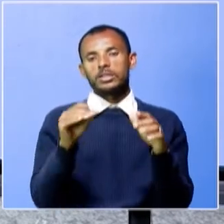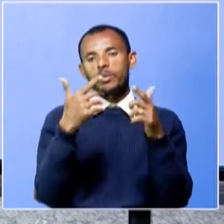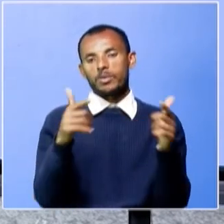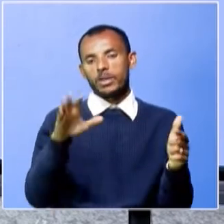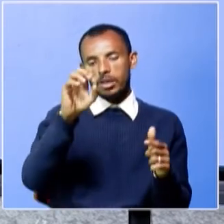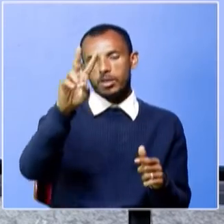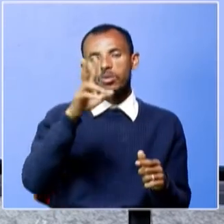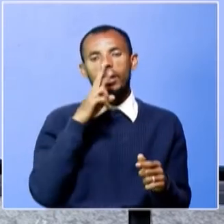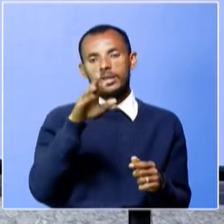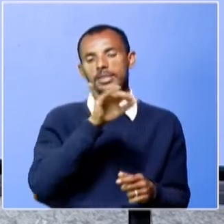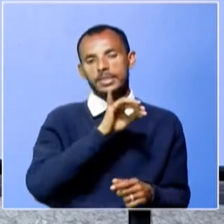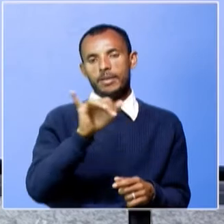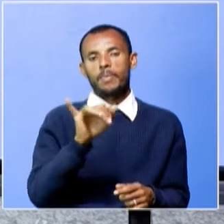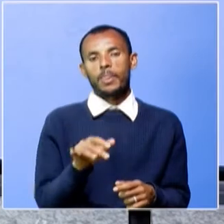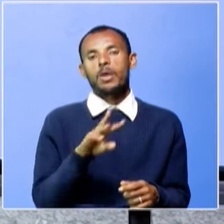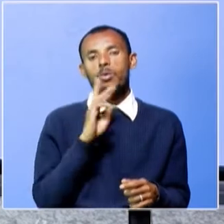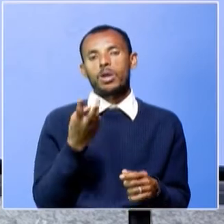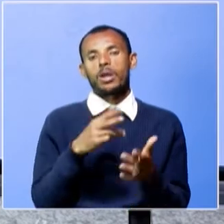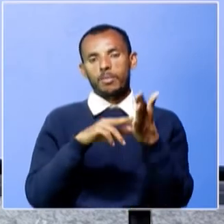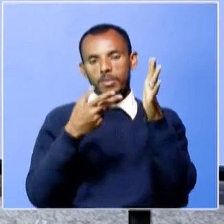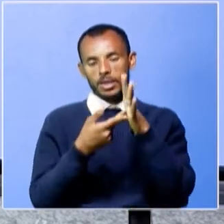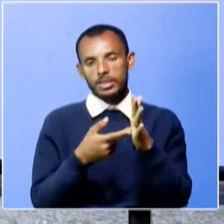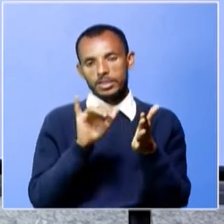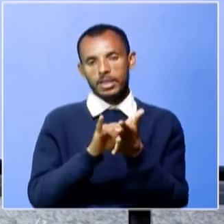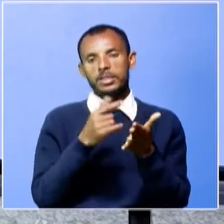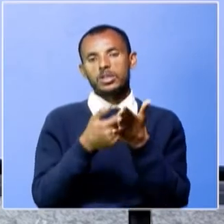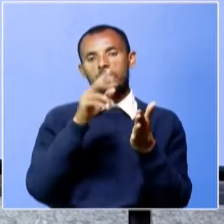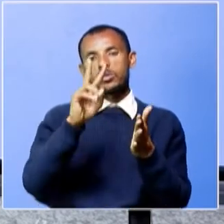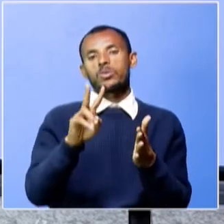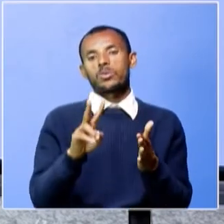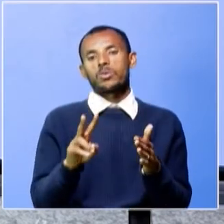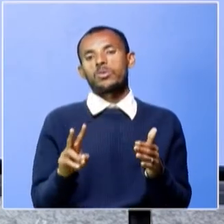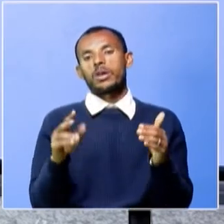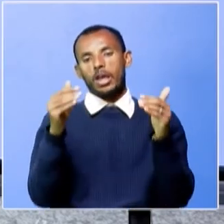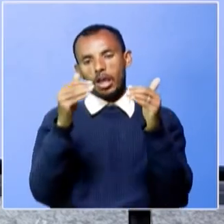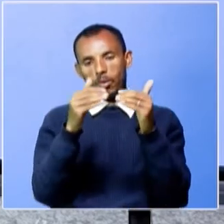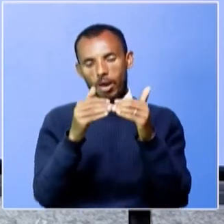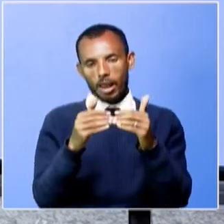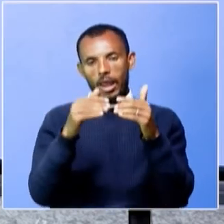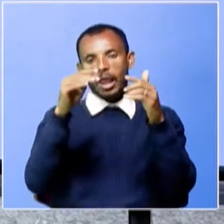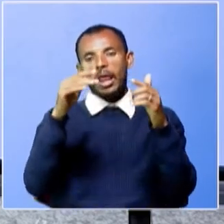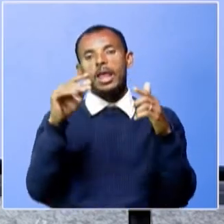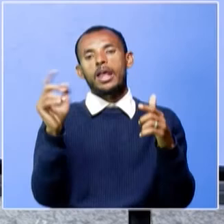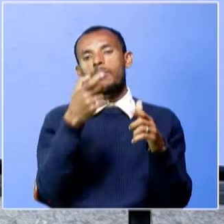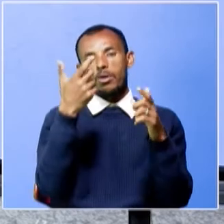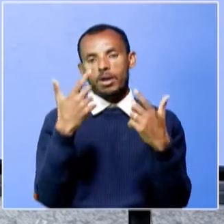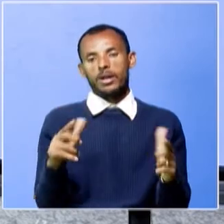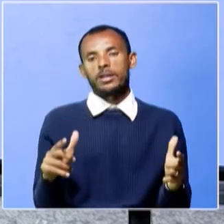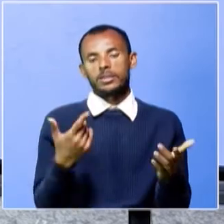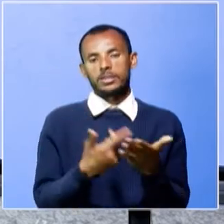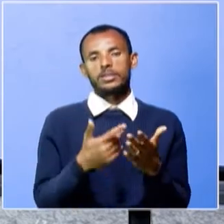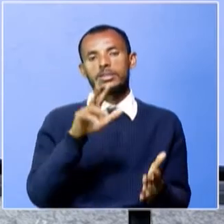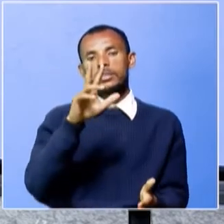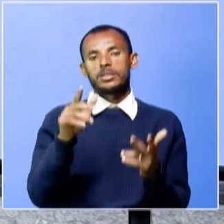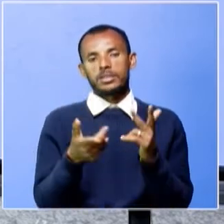of E2 are the same, we mean to say that those two events are equally likely to occur. Okay, this is the third